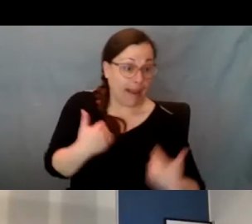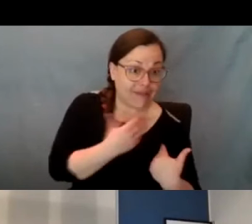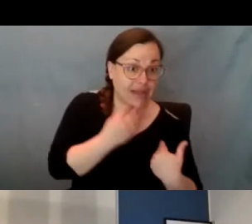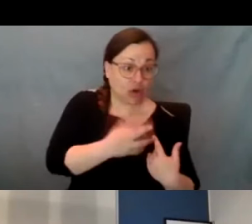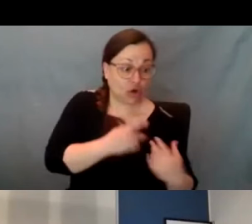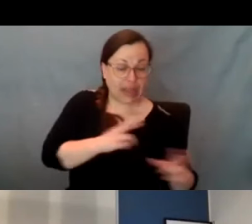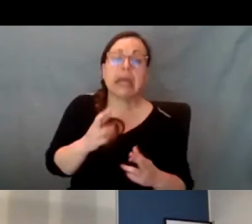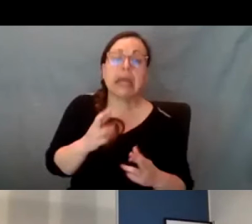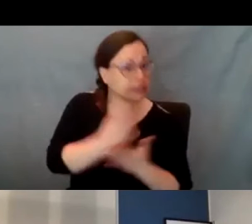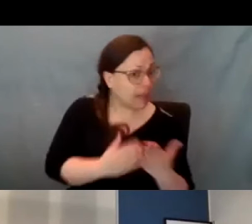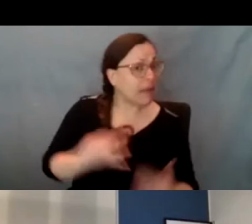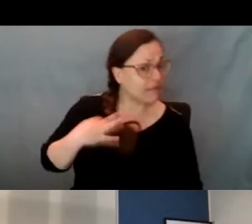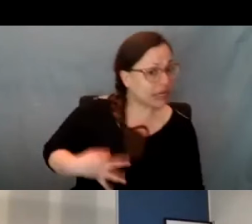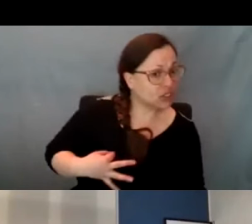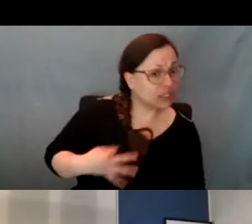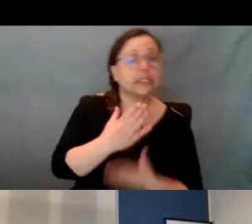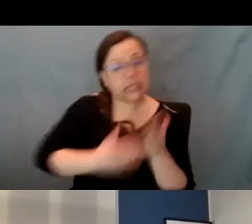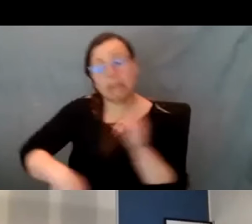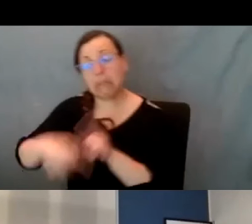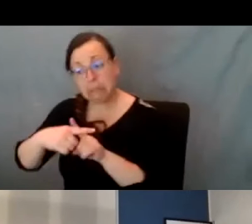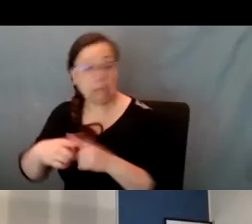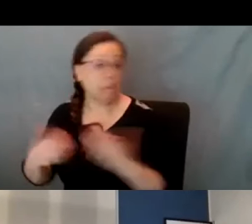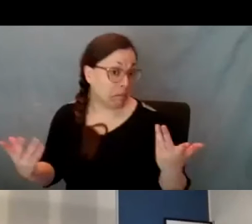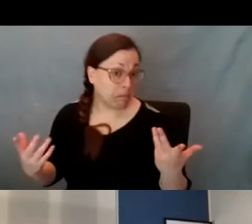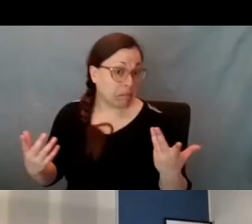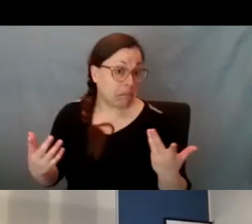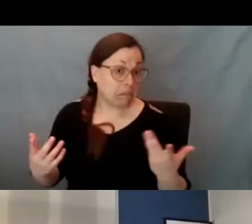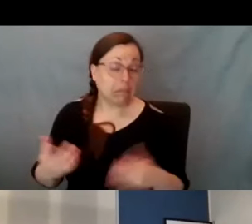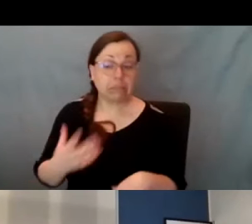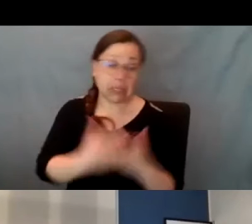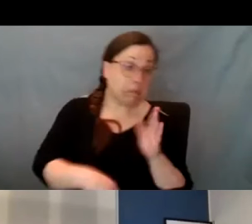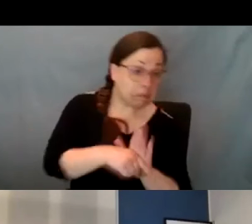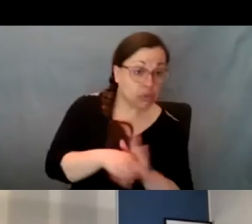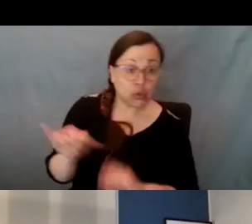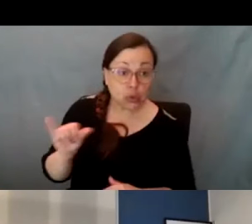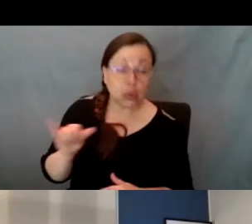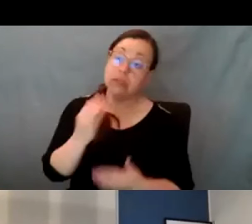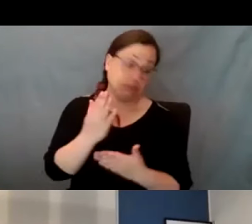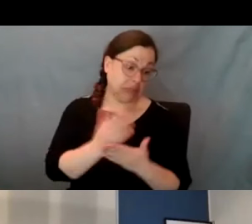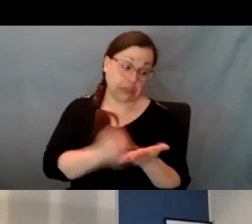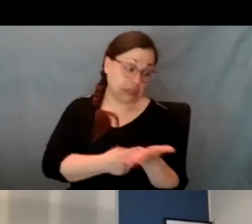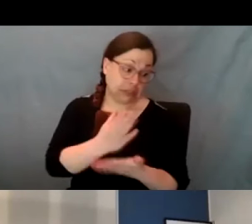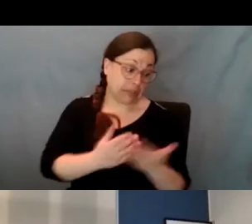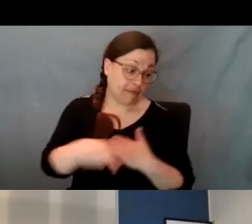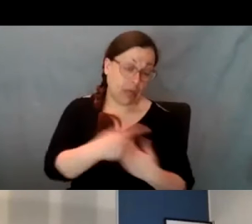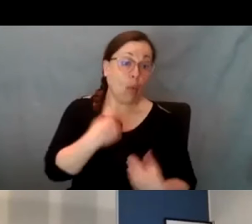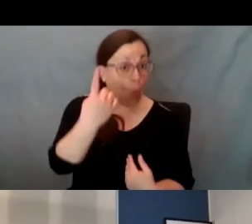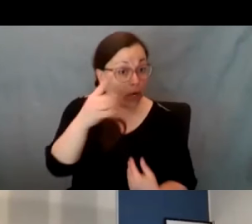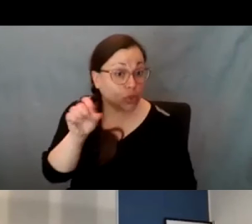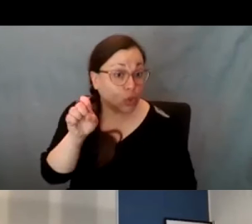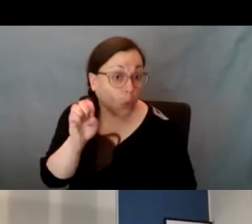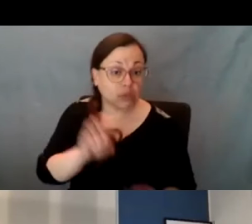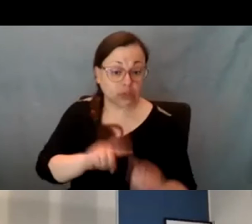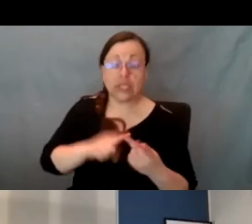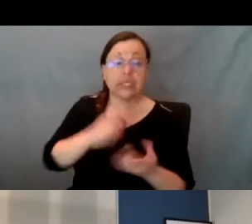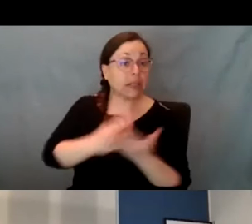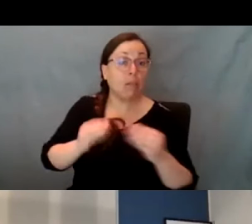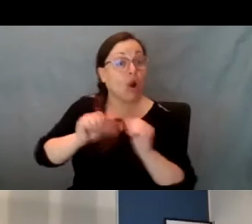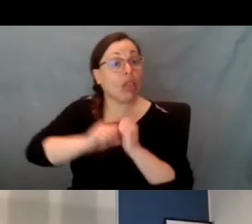Maybe they can be administered without injections. Maybe they induce longer duration of protection. Maybe they are